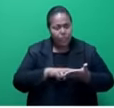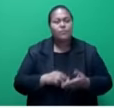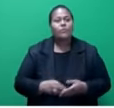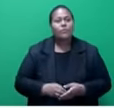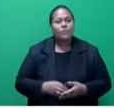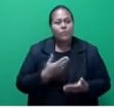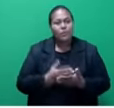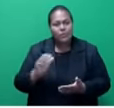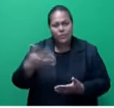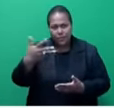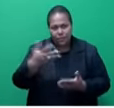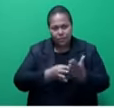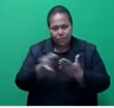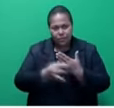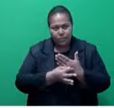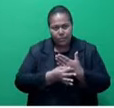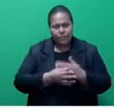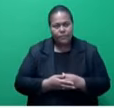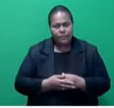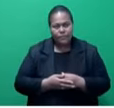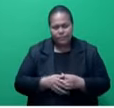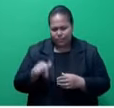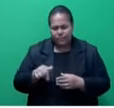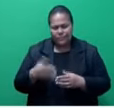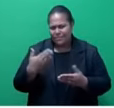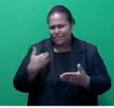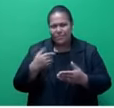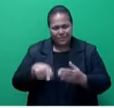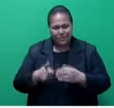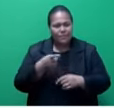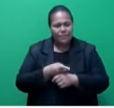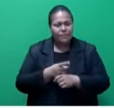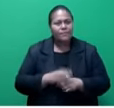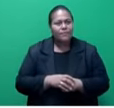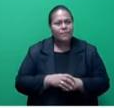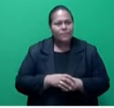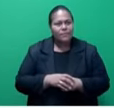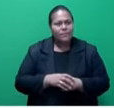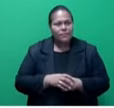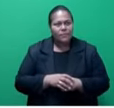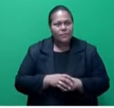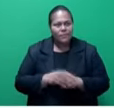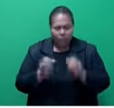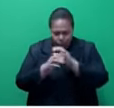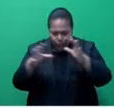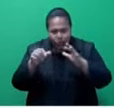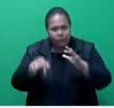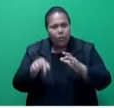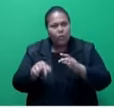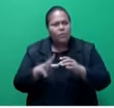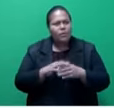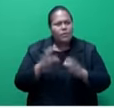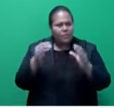9th of February, just earlier on this week. Mr. Speaker, sir, the scope of the central bank's powers regarding payment services has